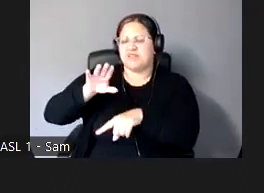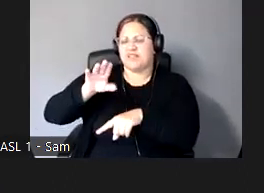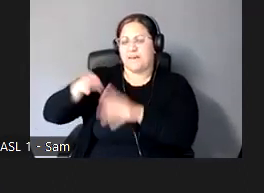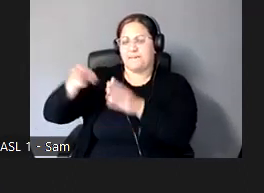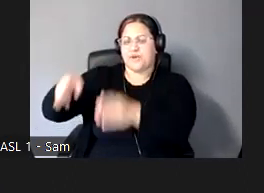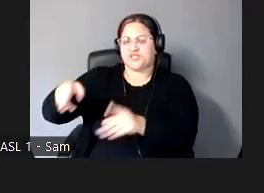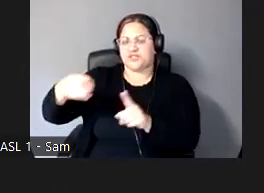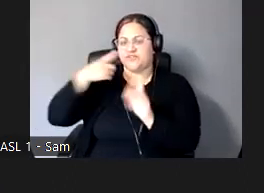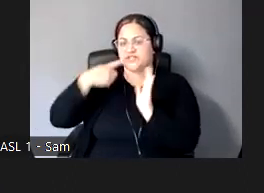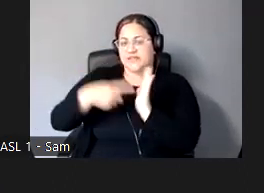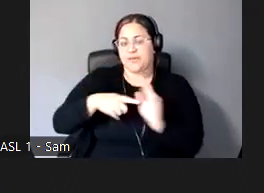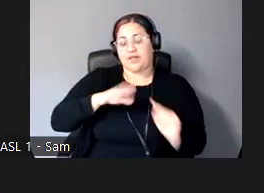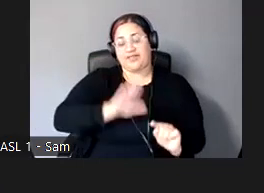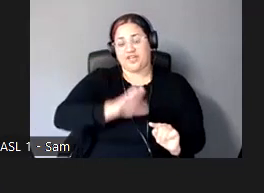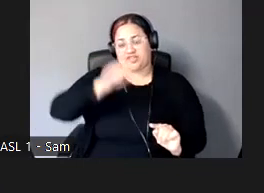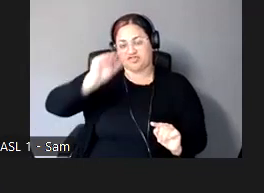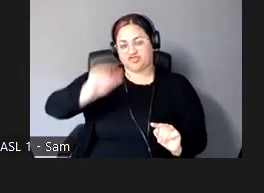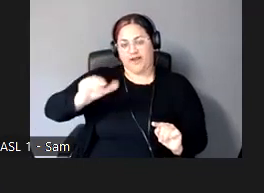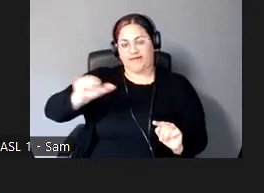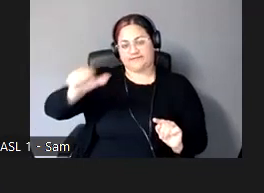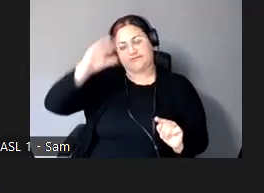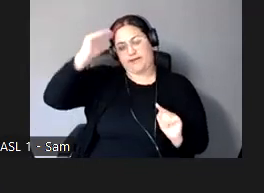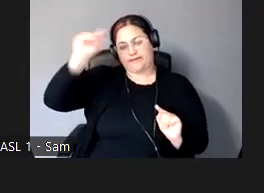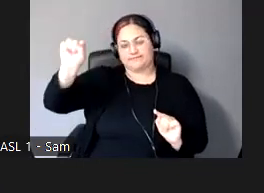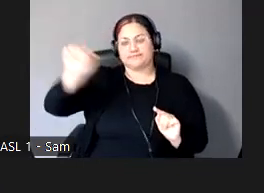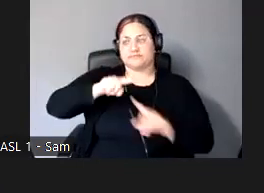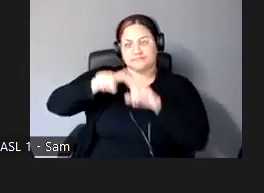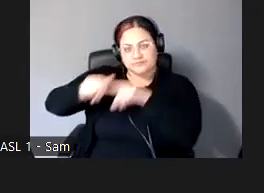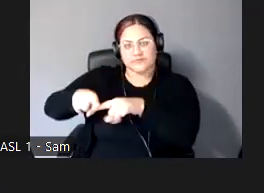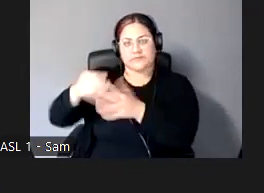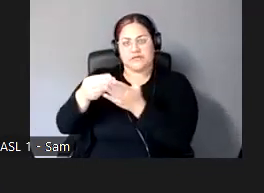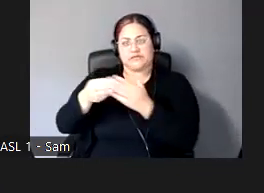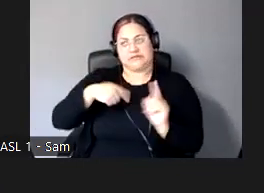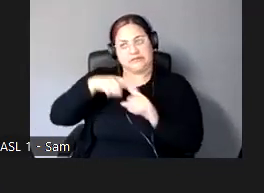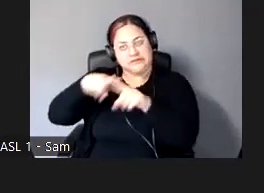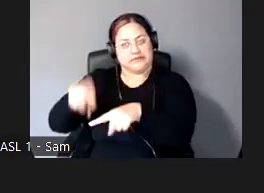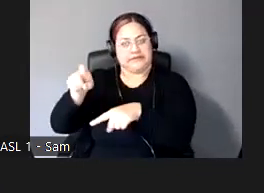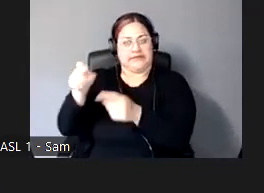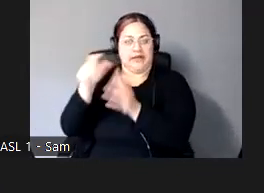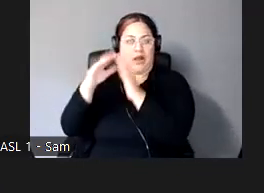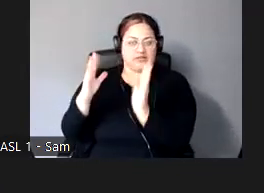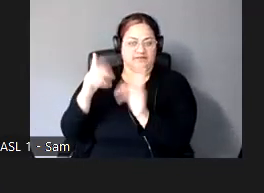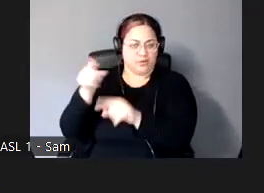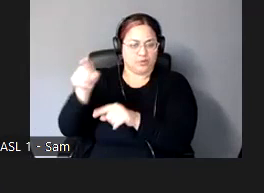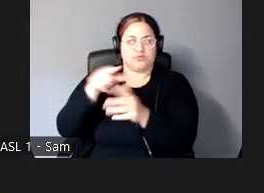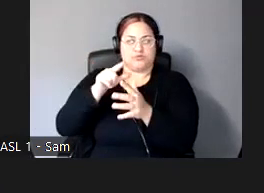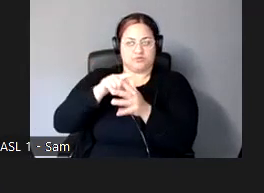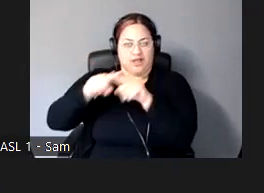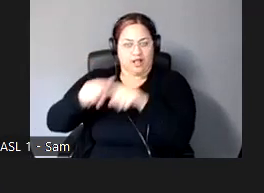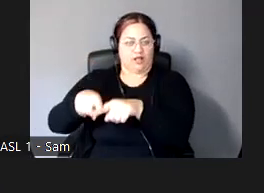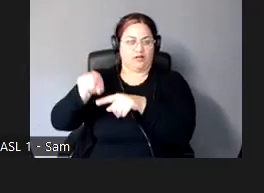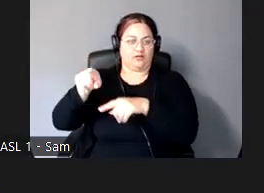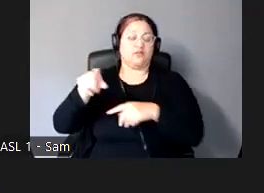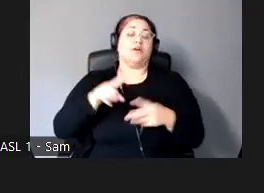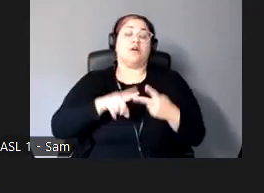adults as equal and undermine their abilities and decision-making powers. And there's sometimes